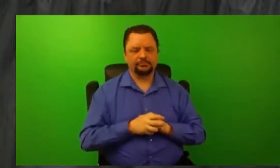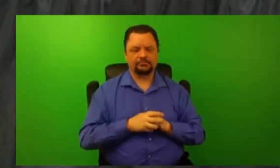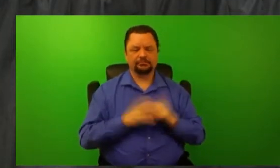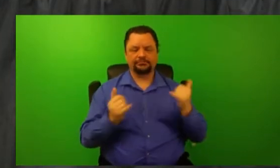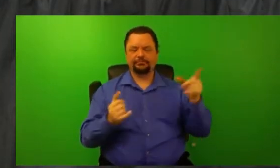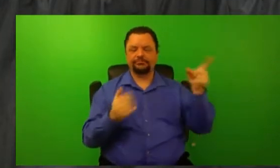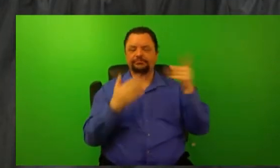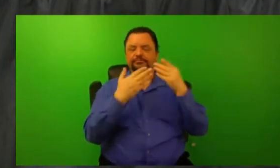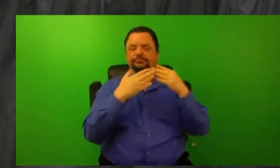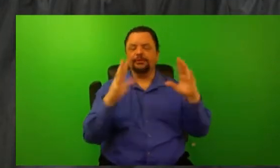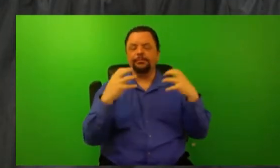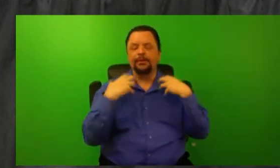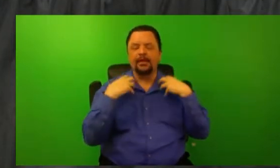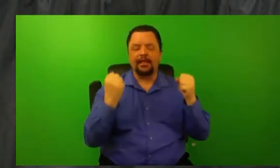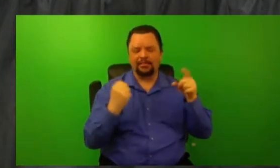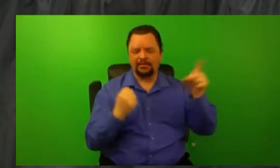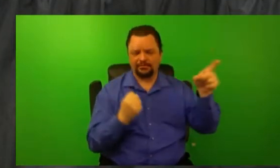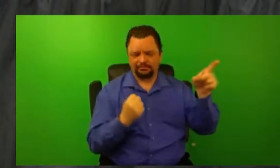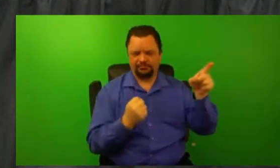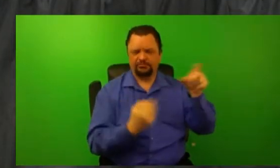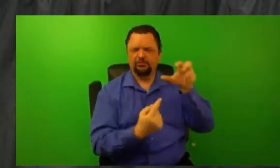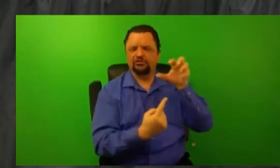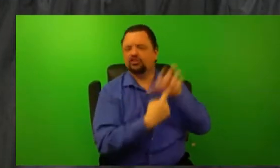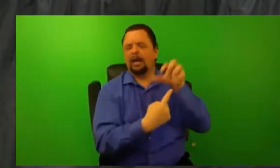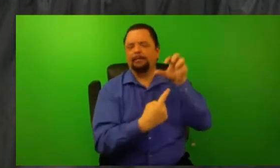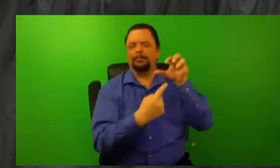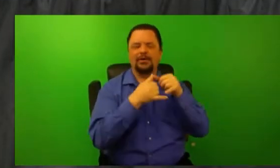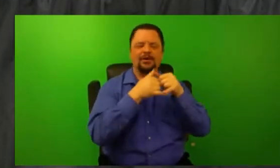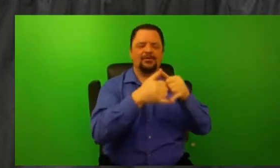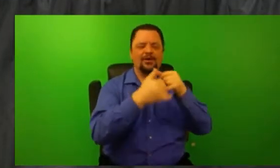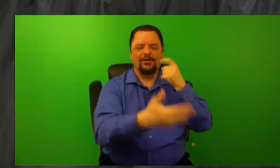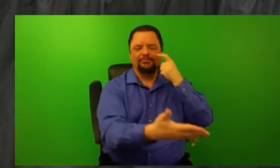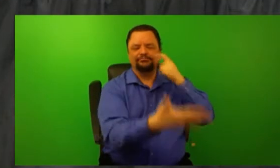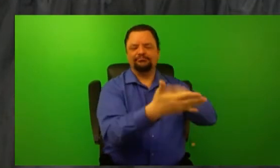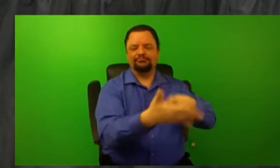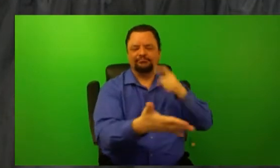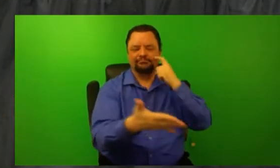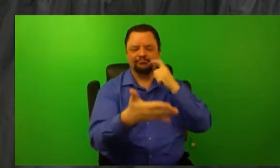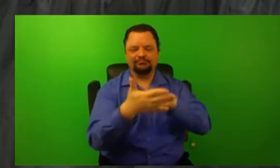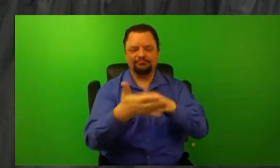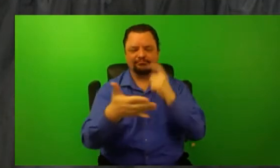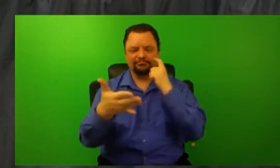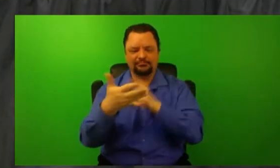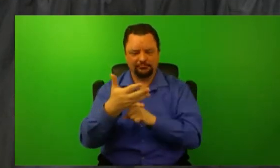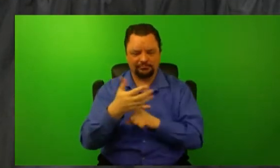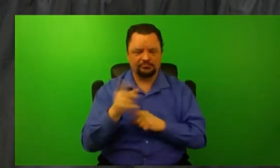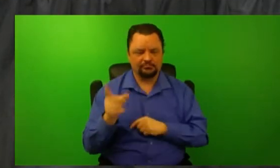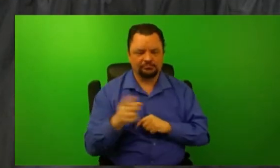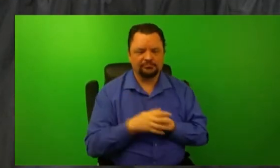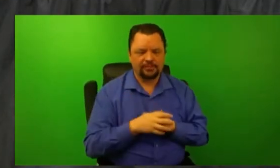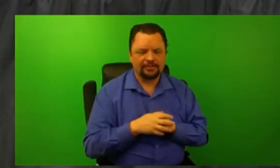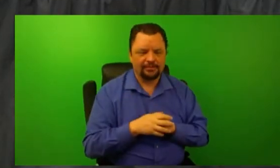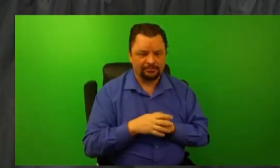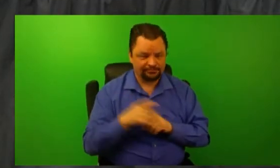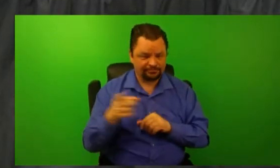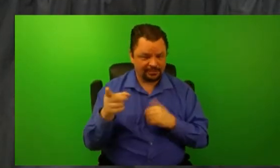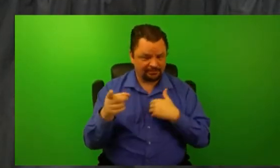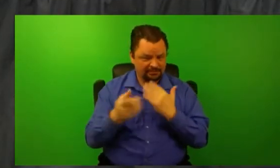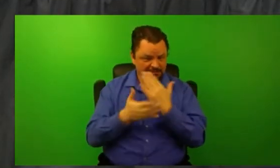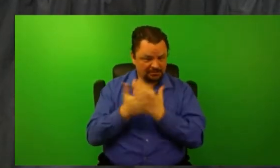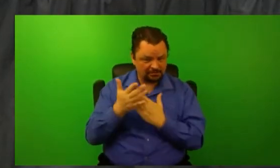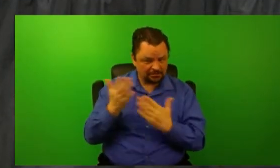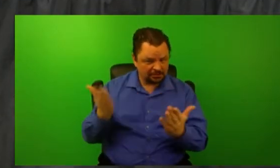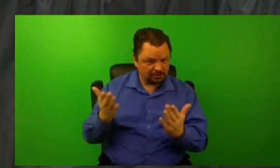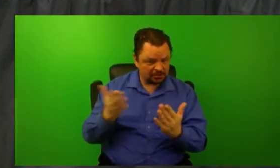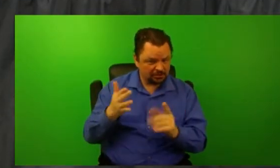Champion Awards. And Deanne, could you? We have some here and some virtually, correct? Great.